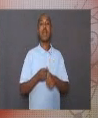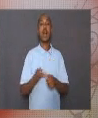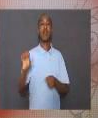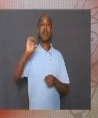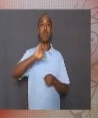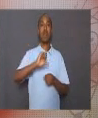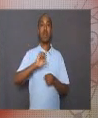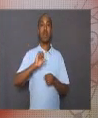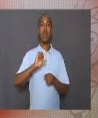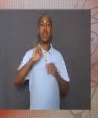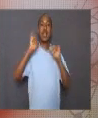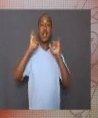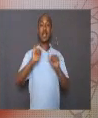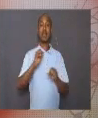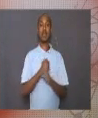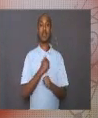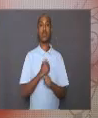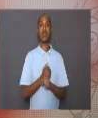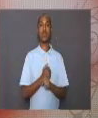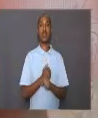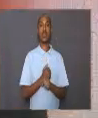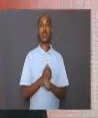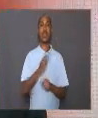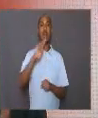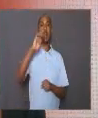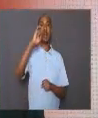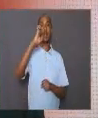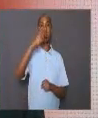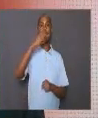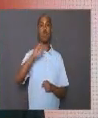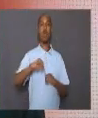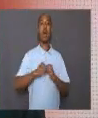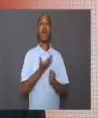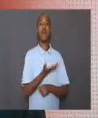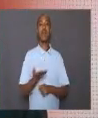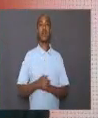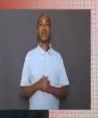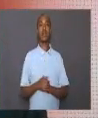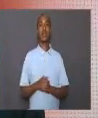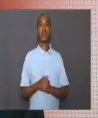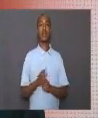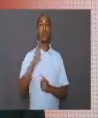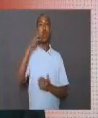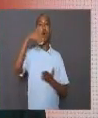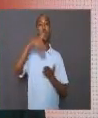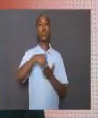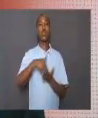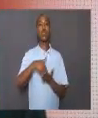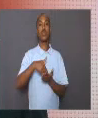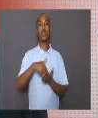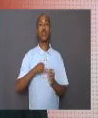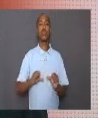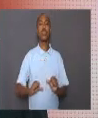alcohol will still produce an aldehyde. However, it will also